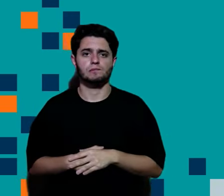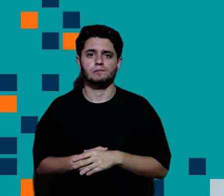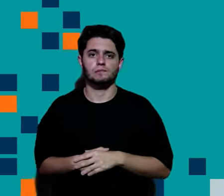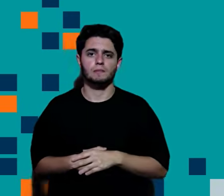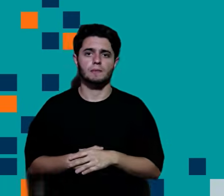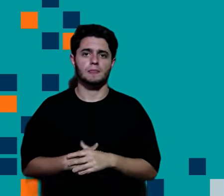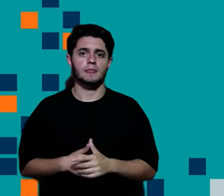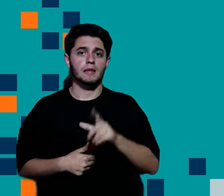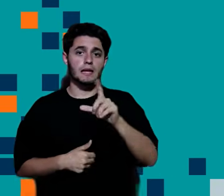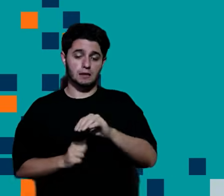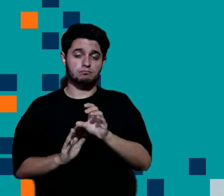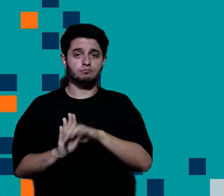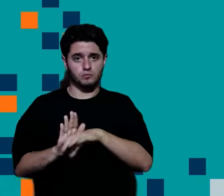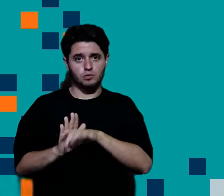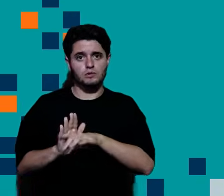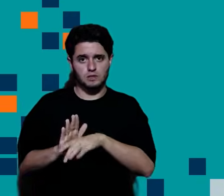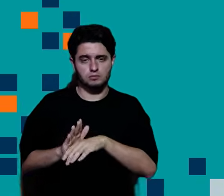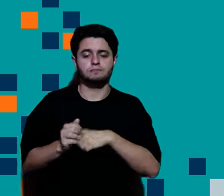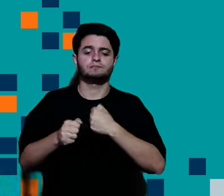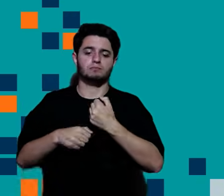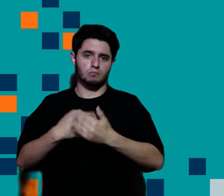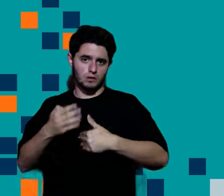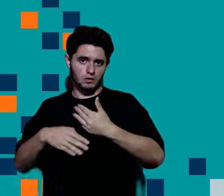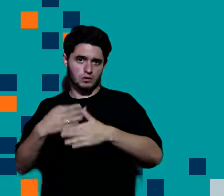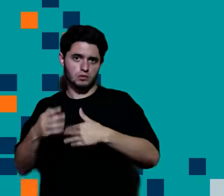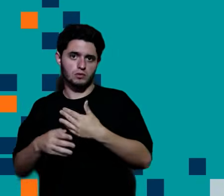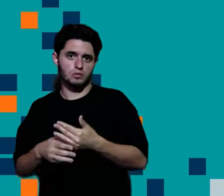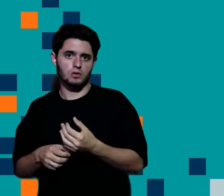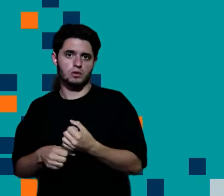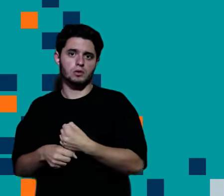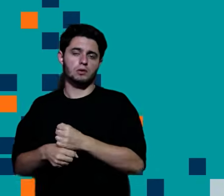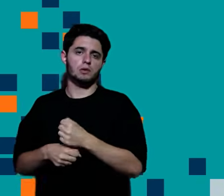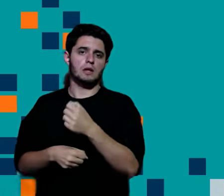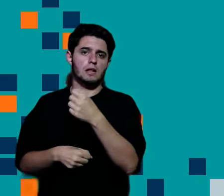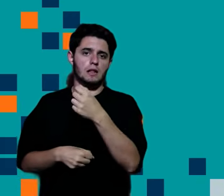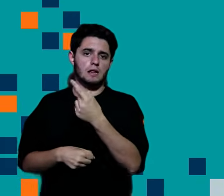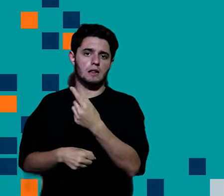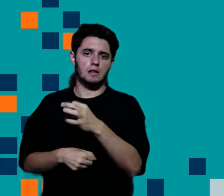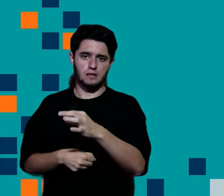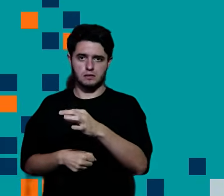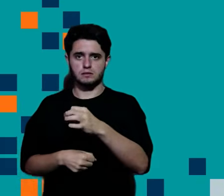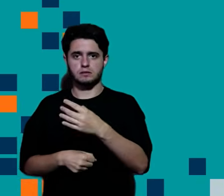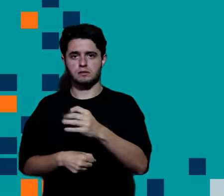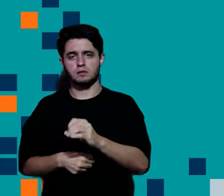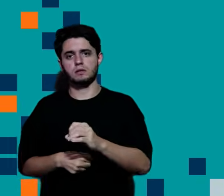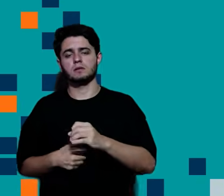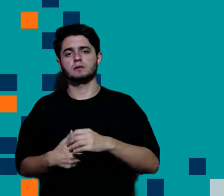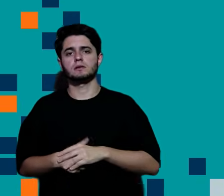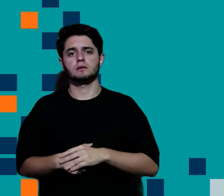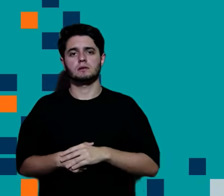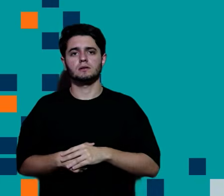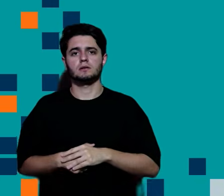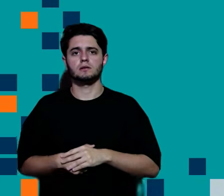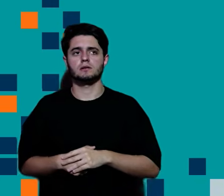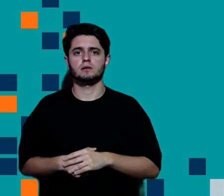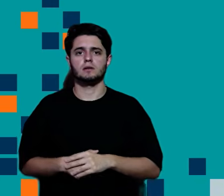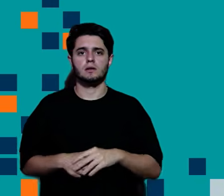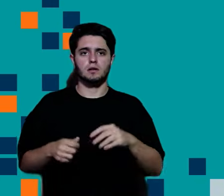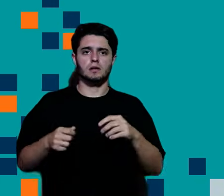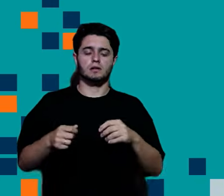It's a concept that was developed in the 1970s by a guy called Antonovsky. It comes out of the Latin and the